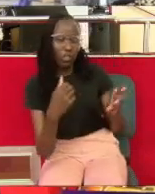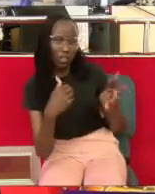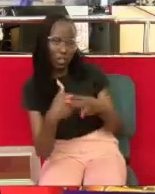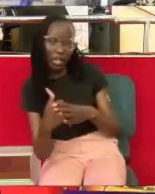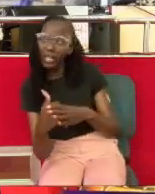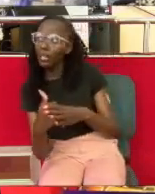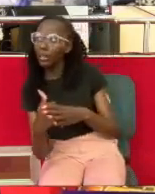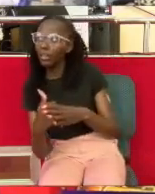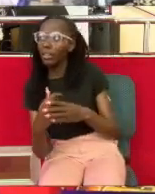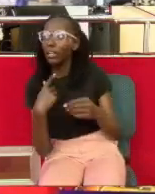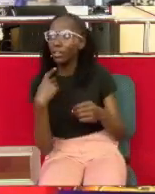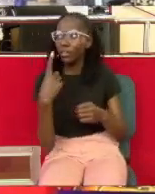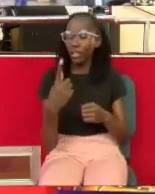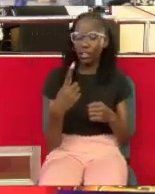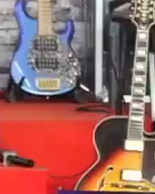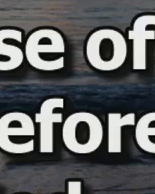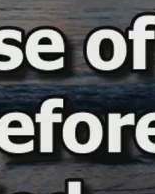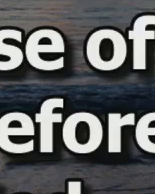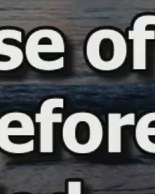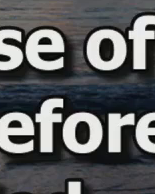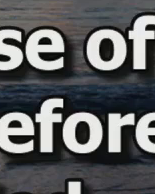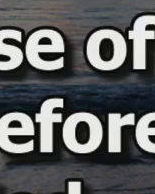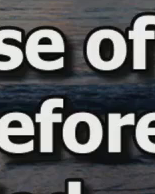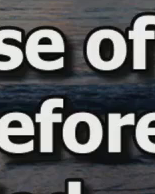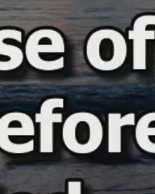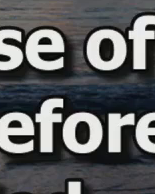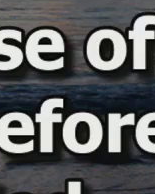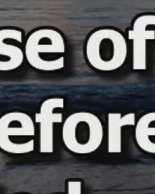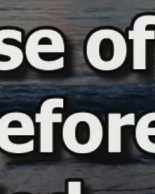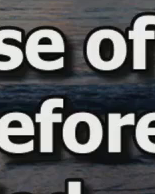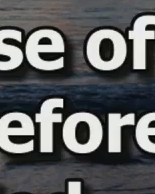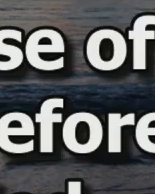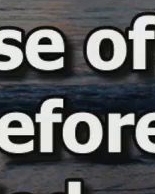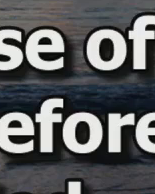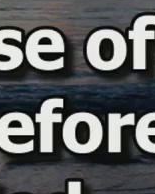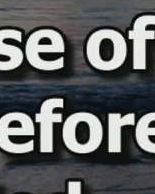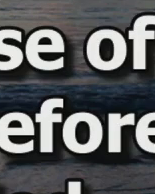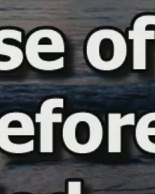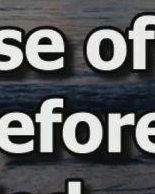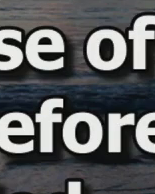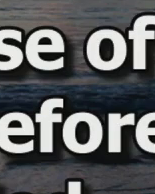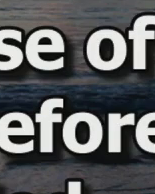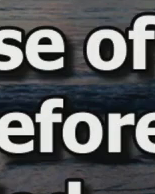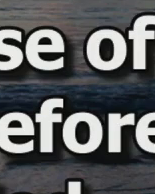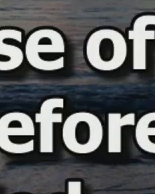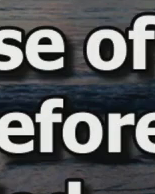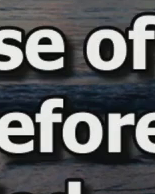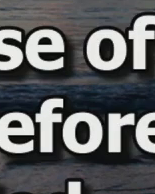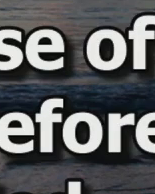and he says the joy is mine and it's now complete.